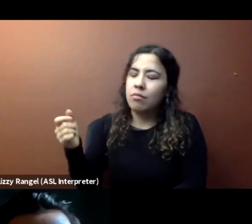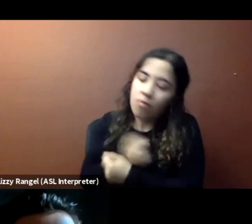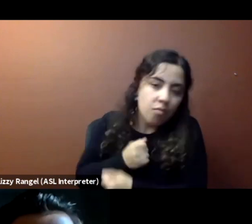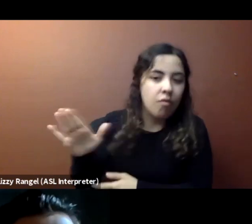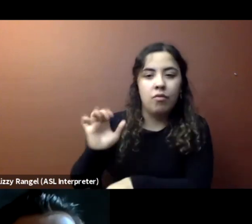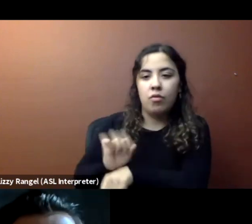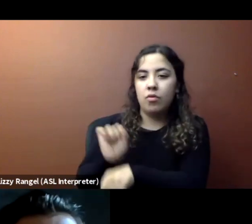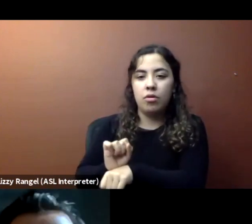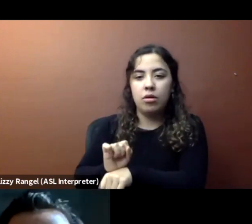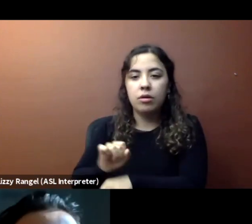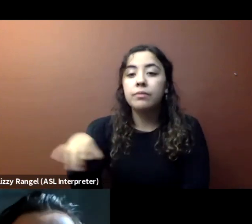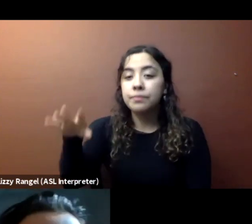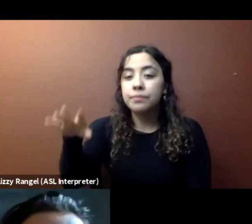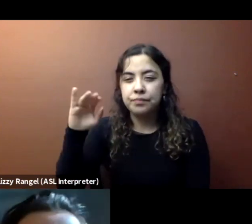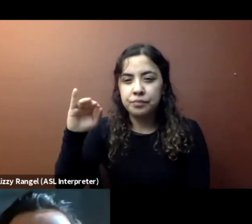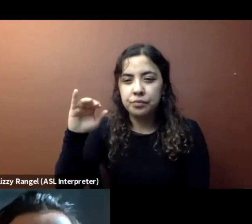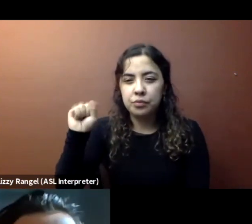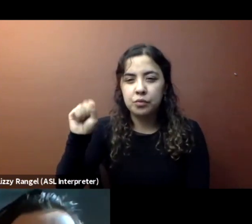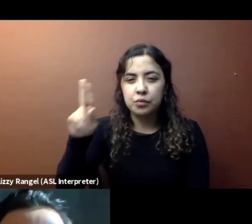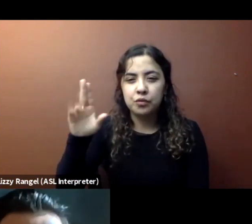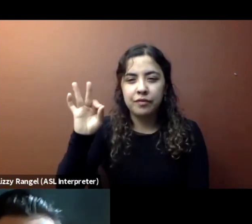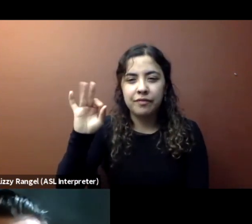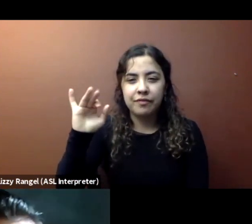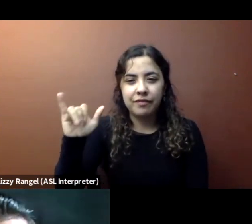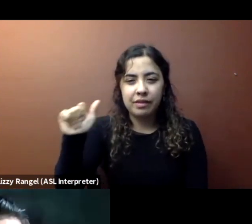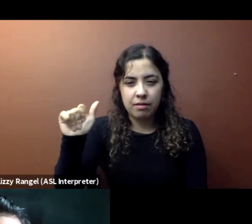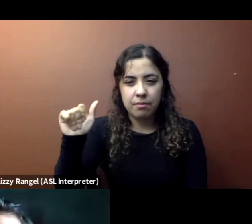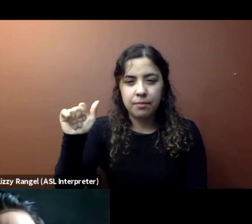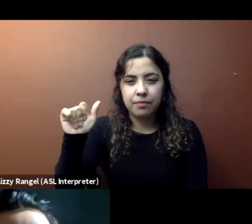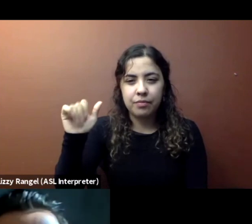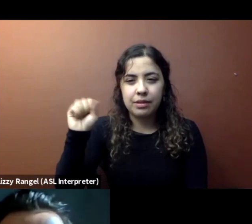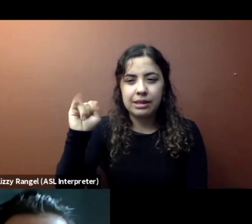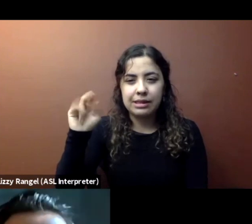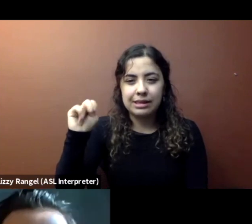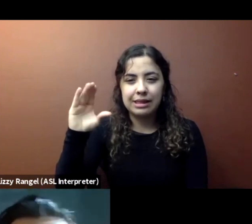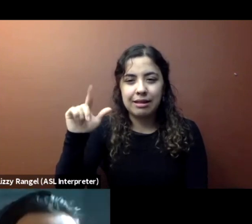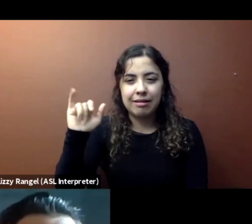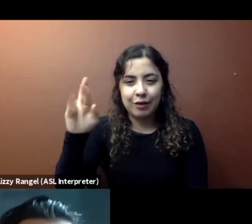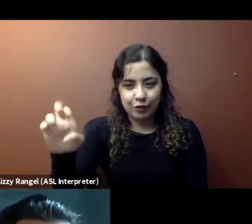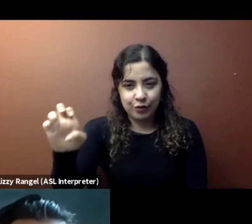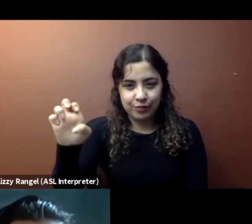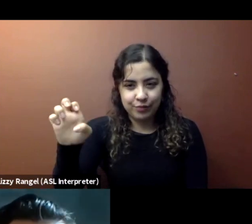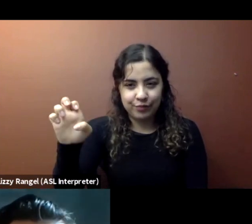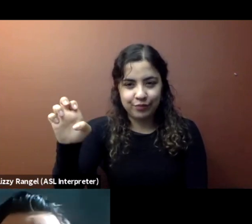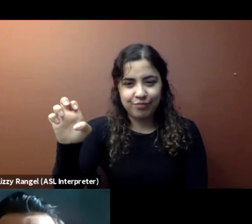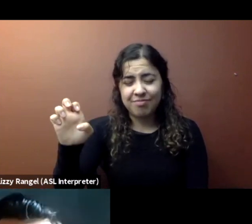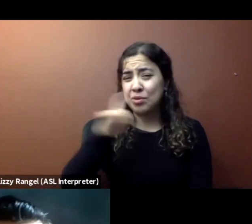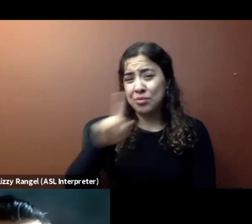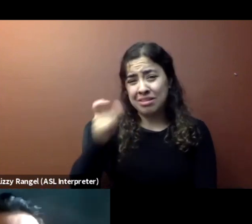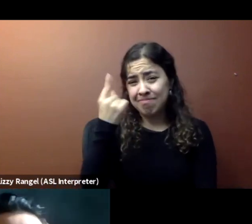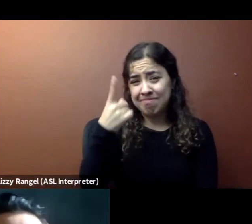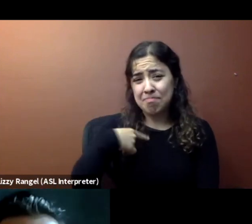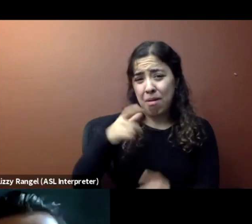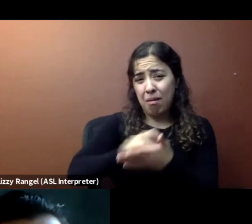Yeah, and the list goes on and on. I don't even know. Of course. I loved hearing sort of that snippet of like folks that are, at least also the folks that are like in